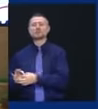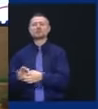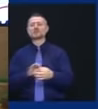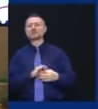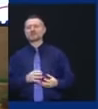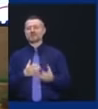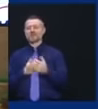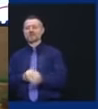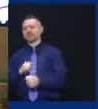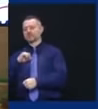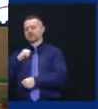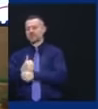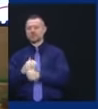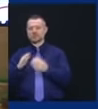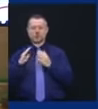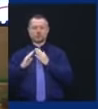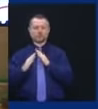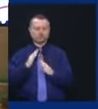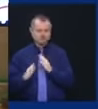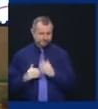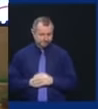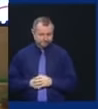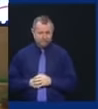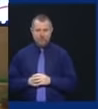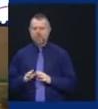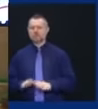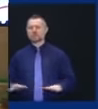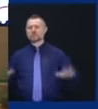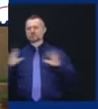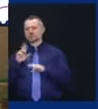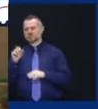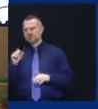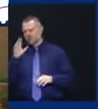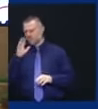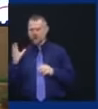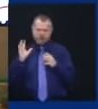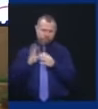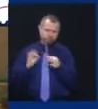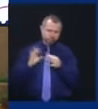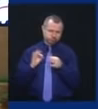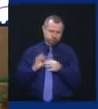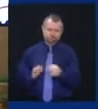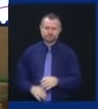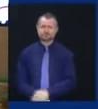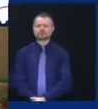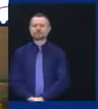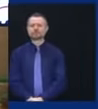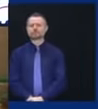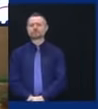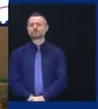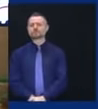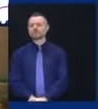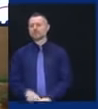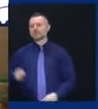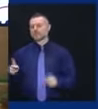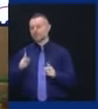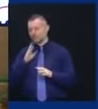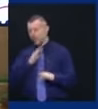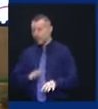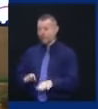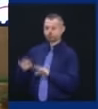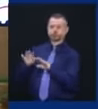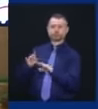community now all across the nation. He has a national voice and a national